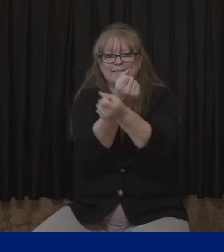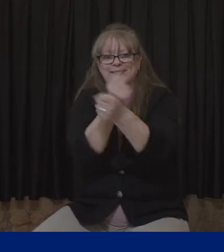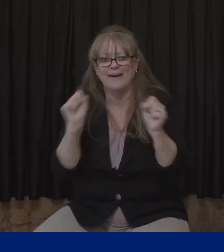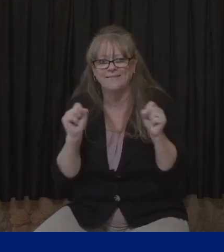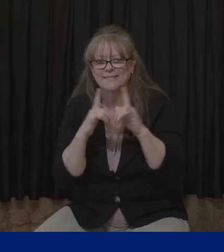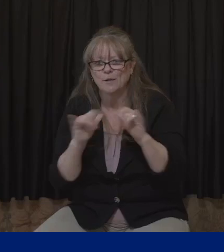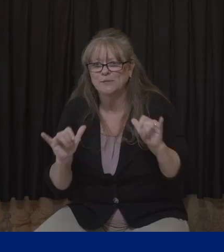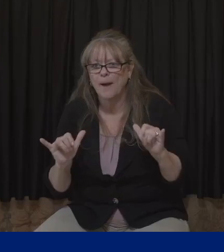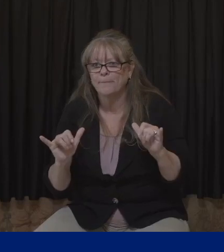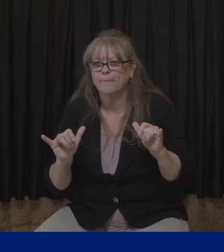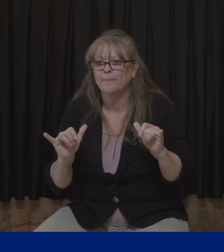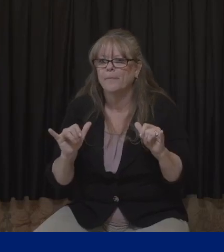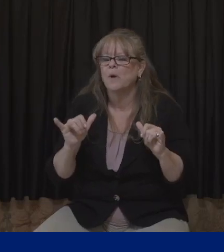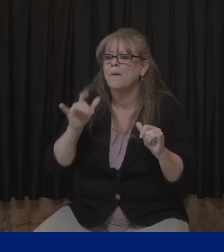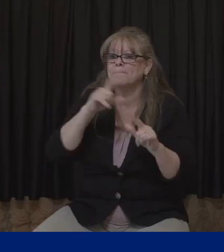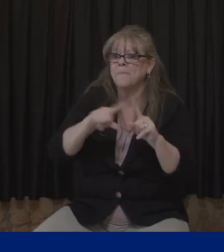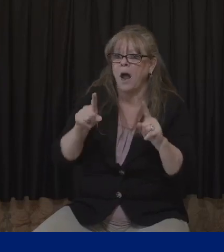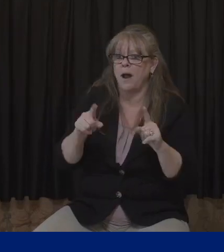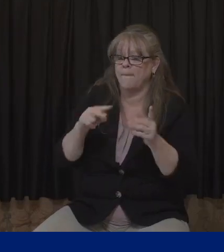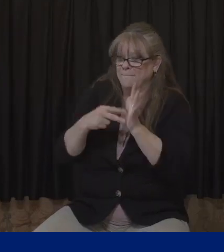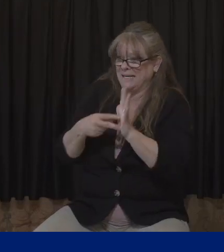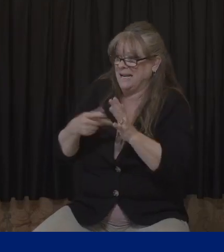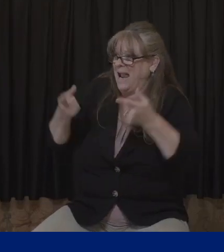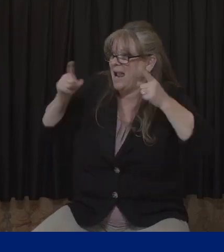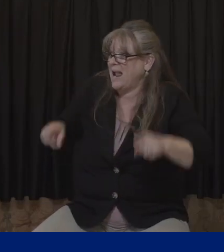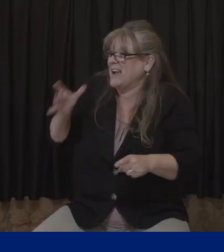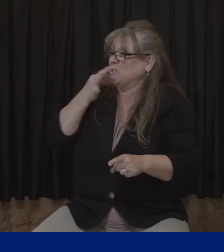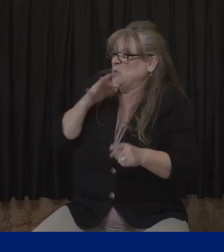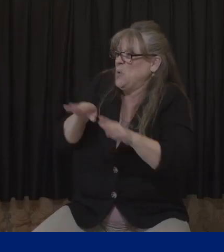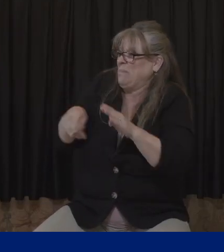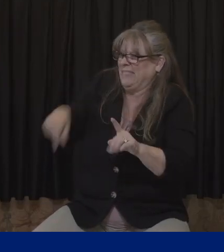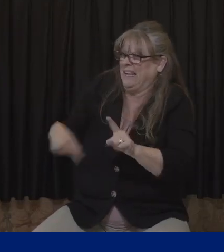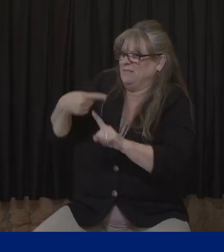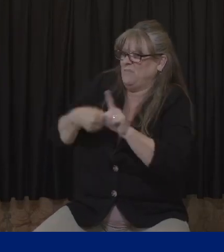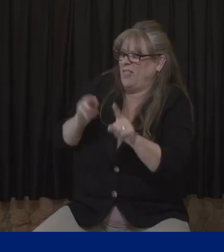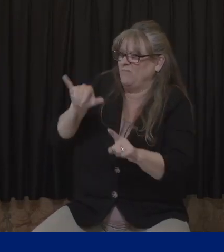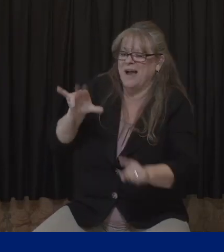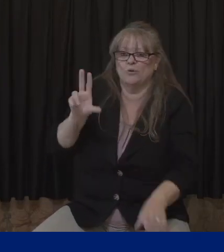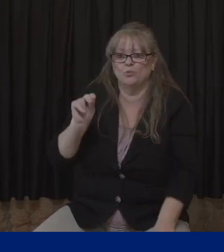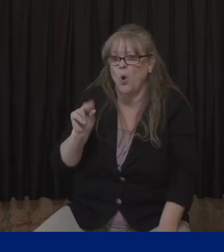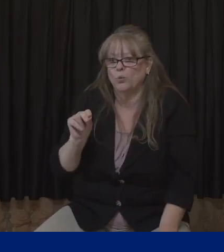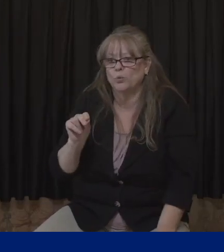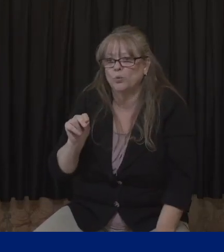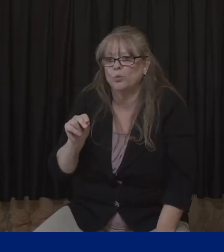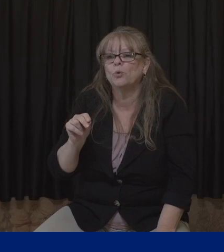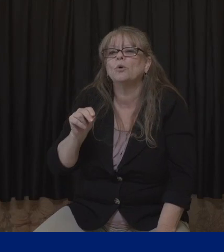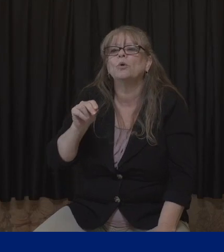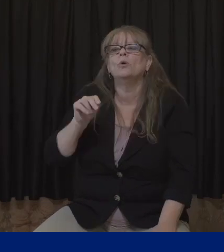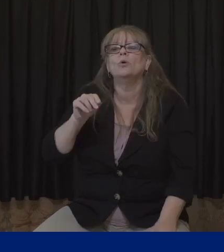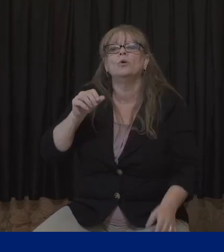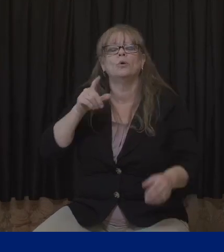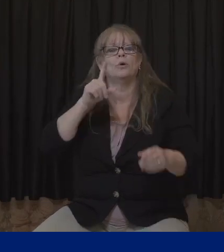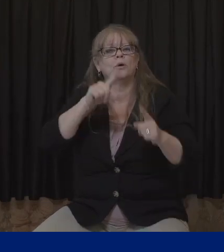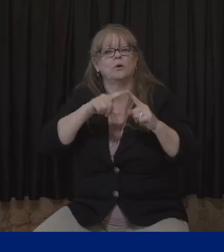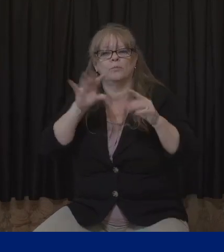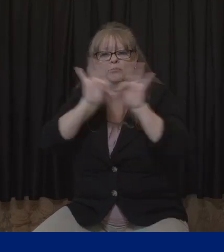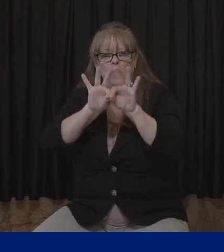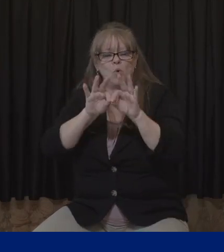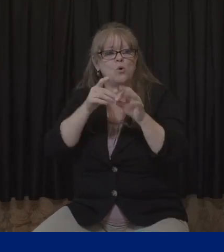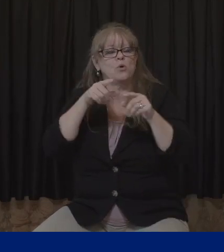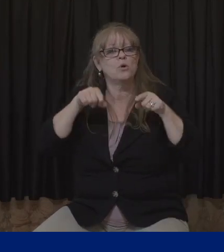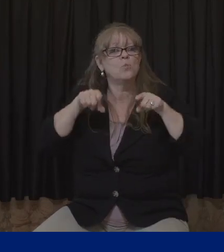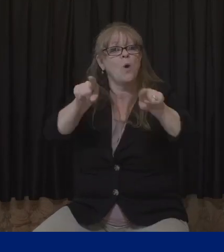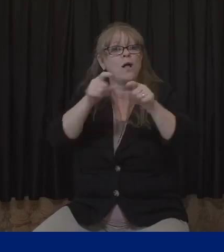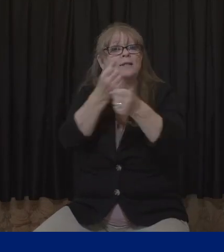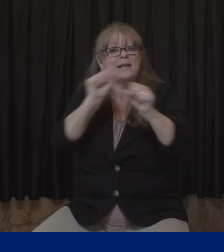clear. We look forward to working with public health officials as well as those businesses to see how they can be done in a way that doesn't jeopardize the public health or